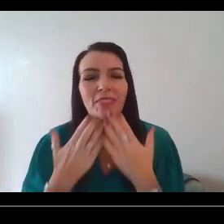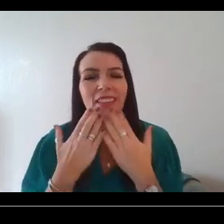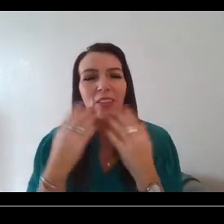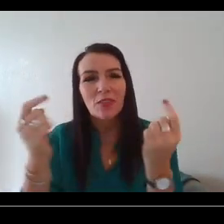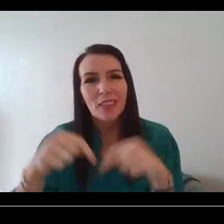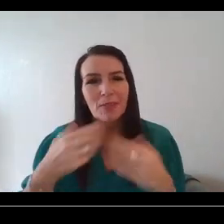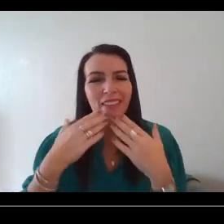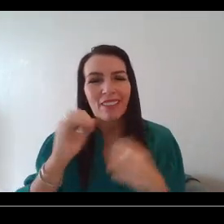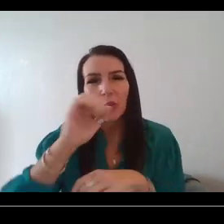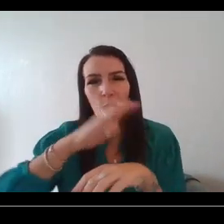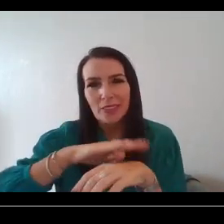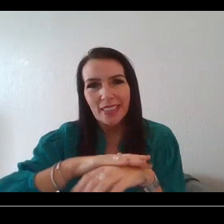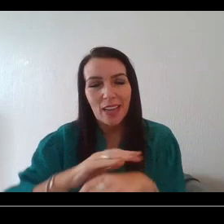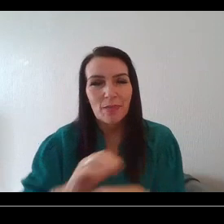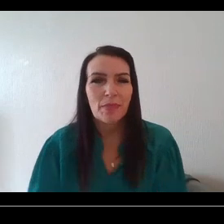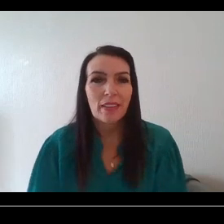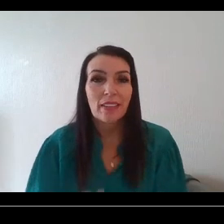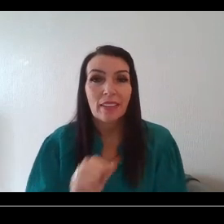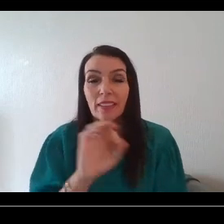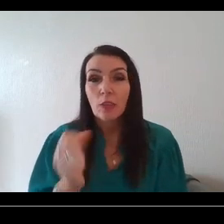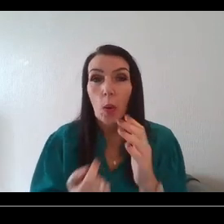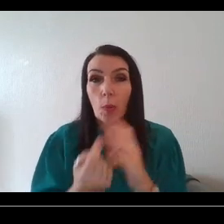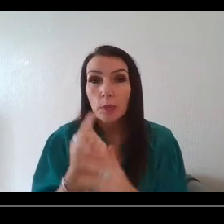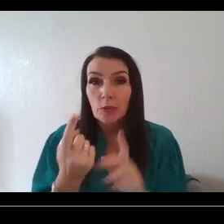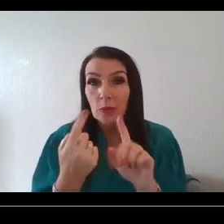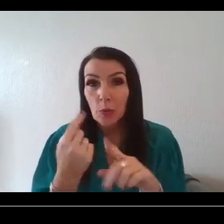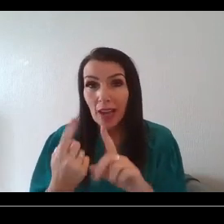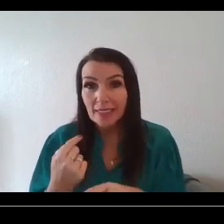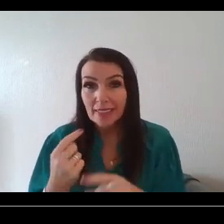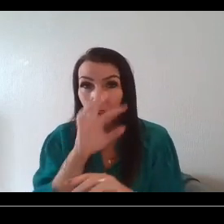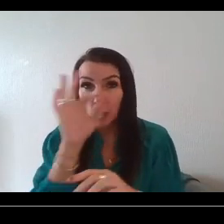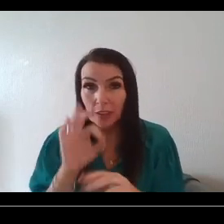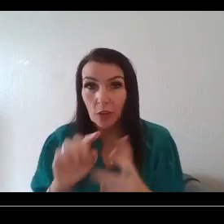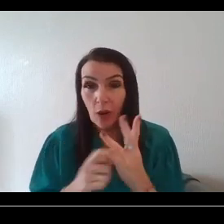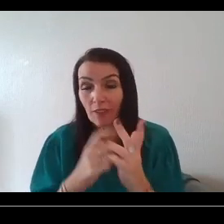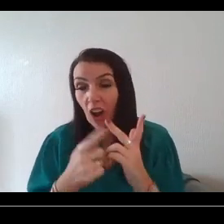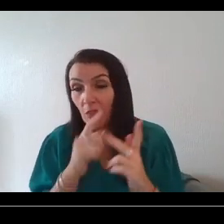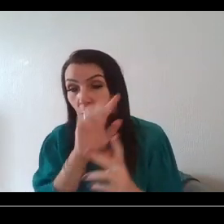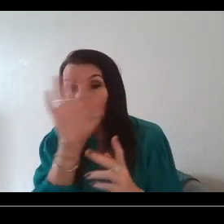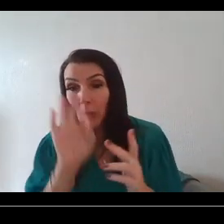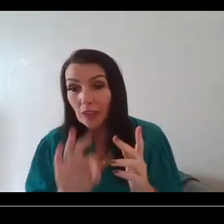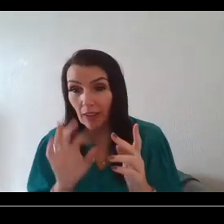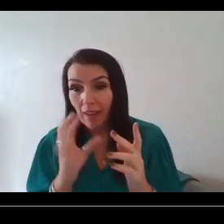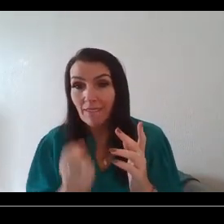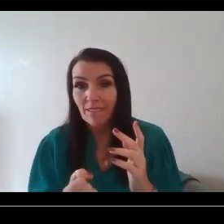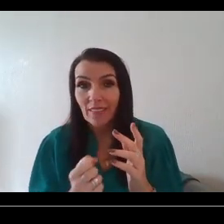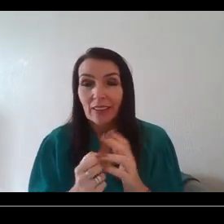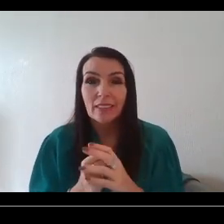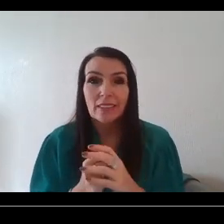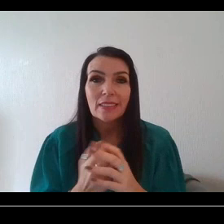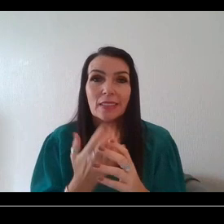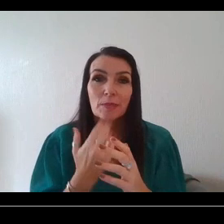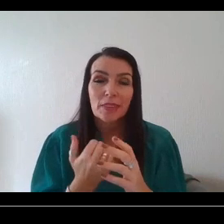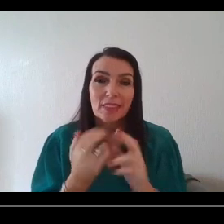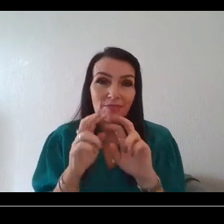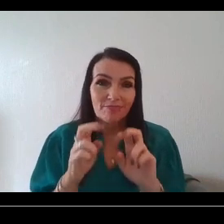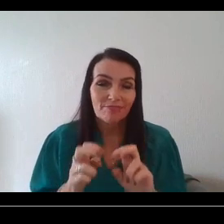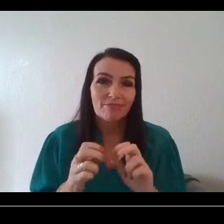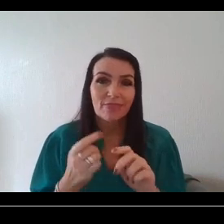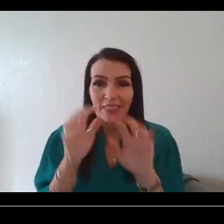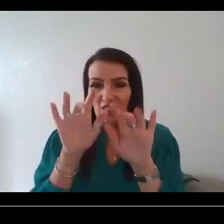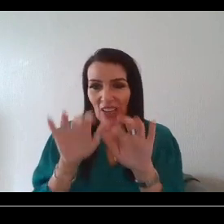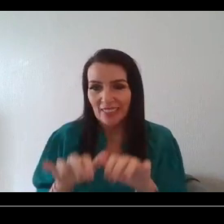your time, and if we didn't get a chance to answer your question or you have any further questions, please fill out the form in the chat